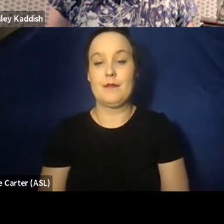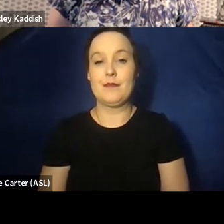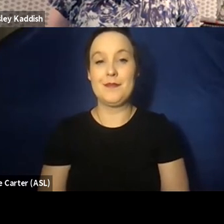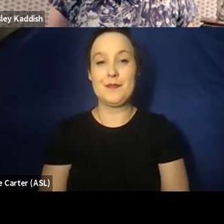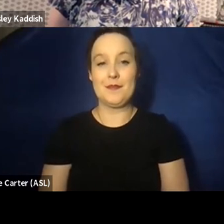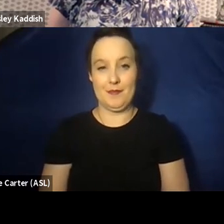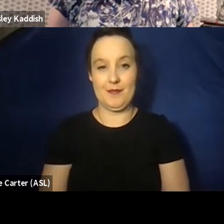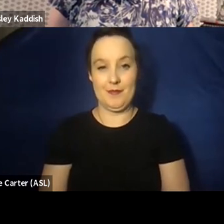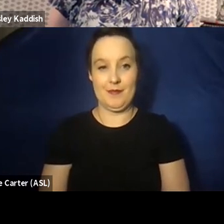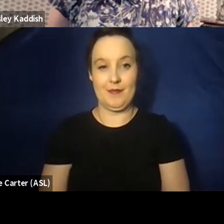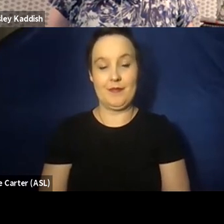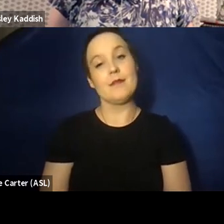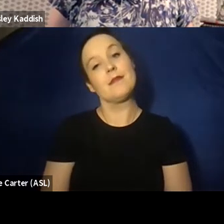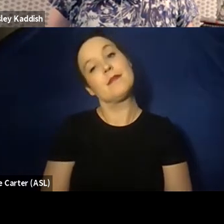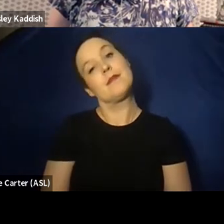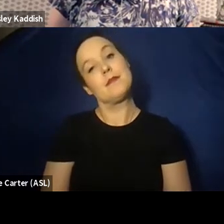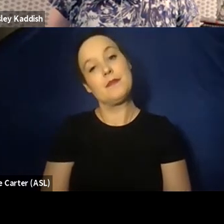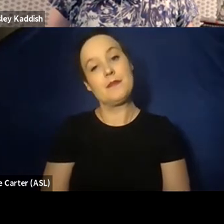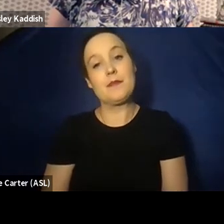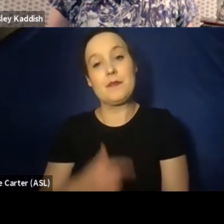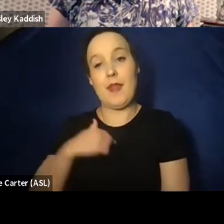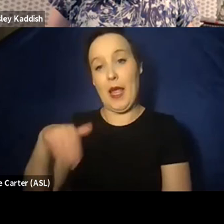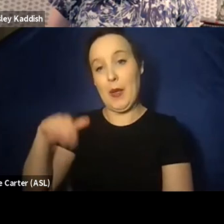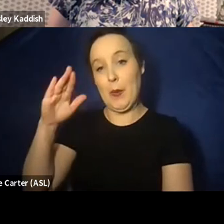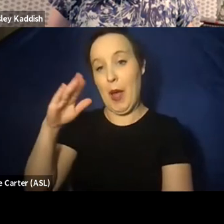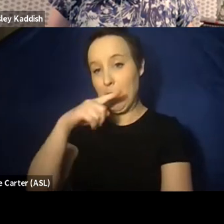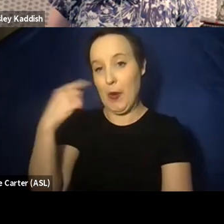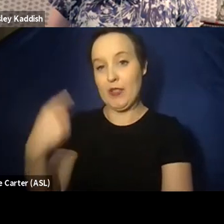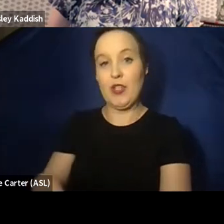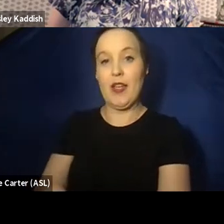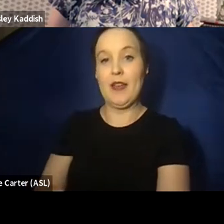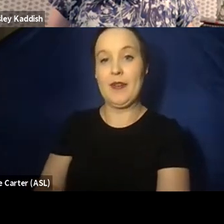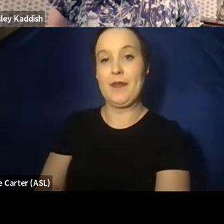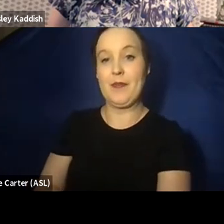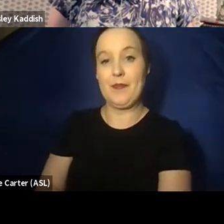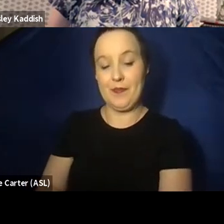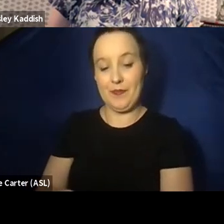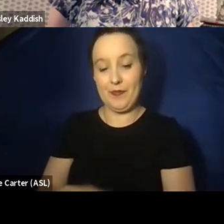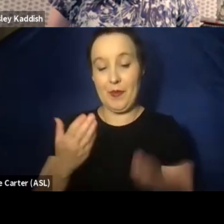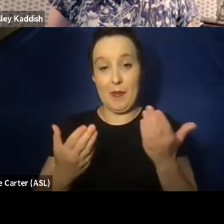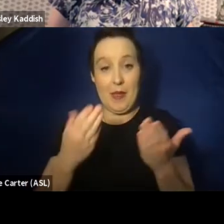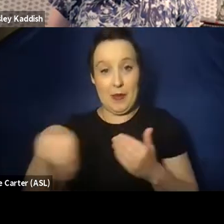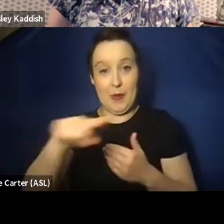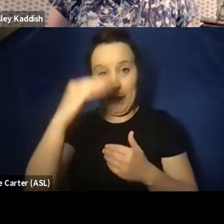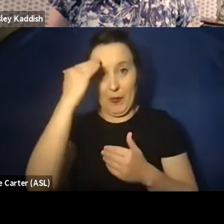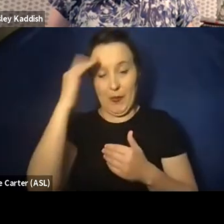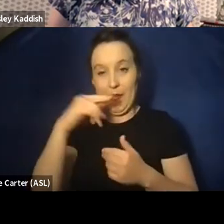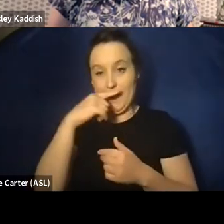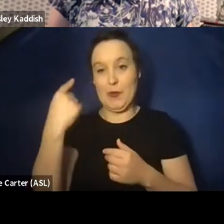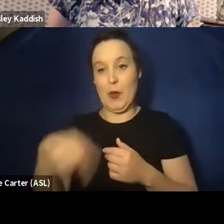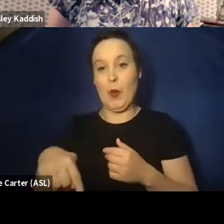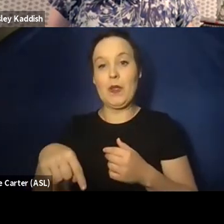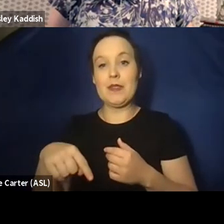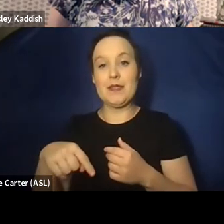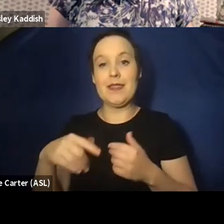Well, I grew up in Russia, and I don't know, you might know this fact that Russians have joke for every occasion in